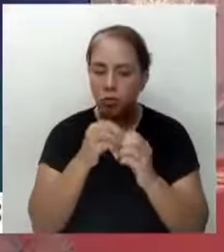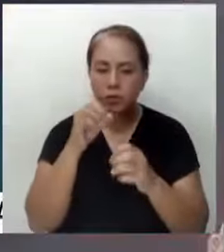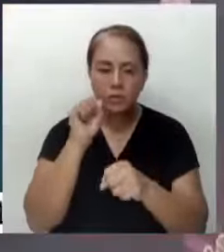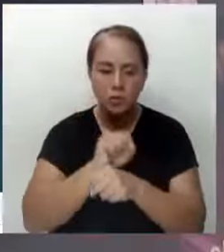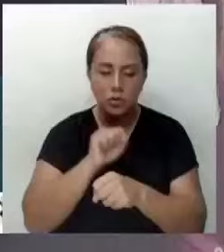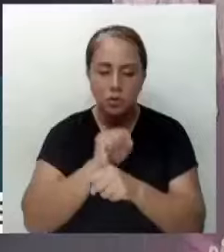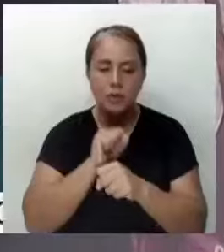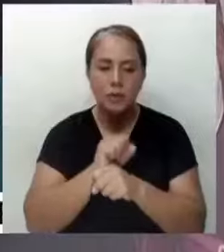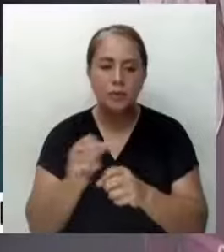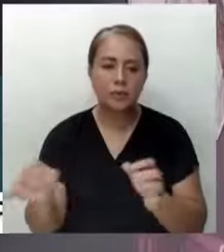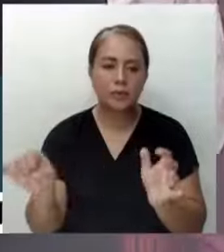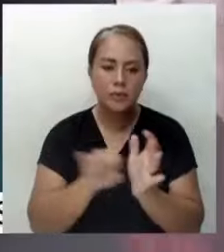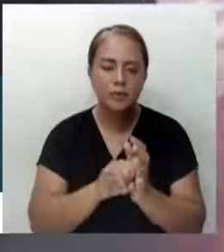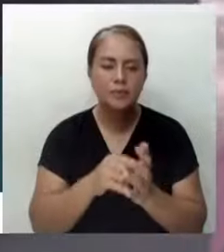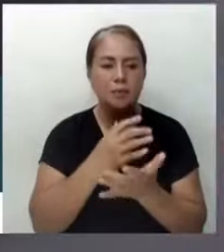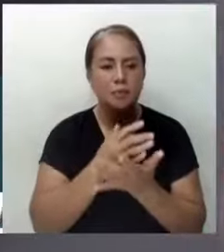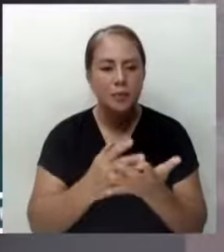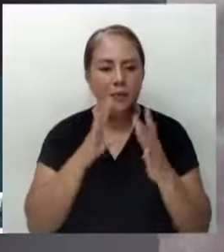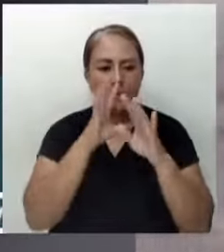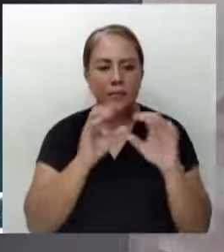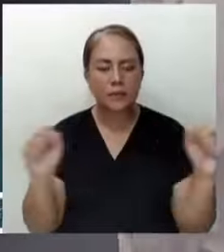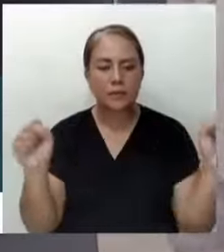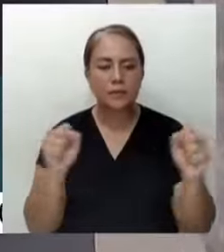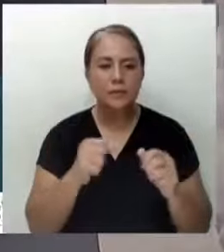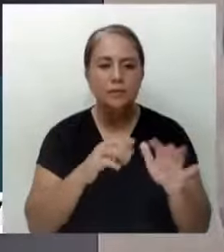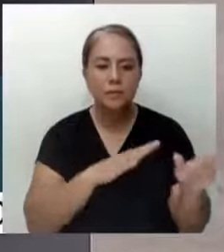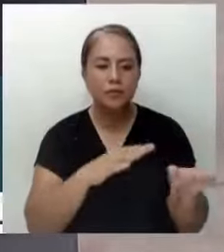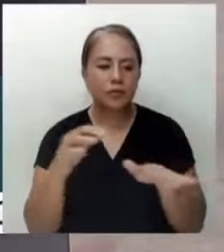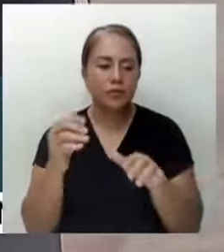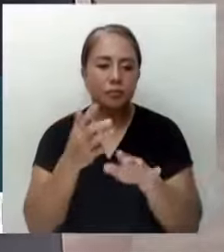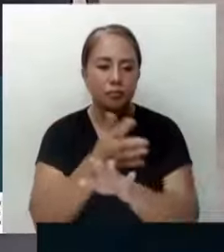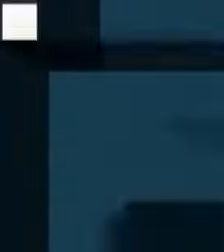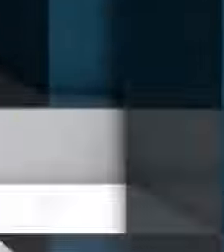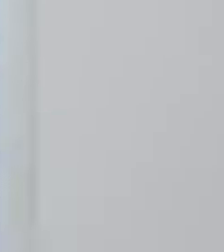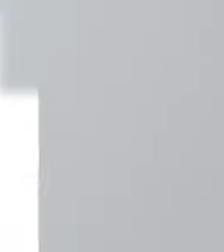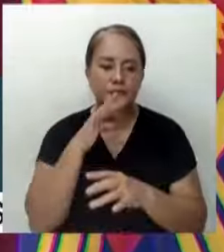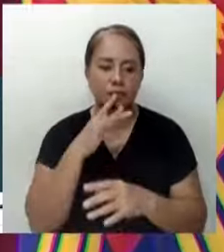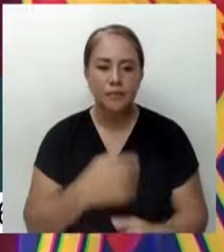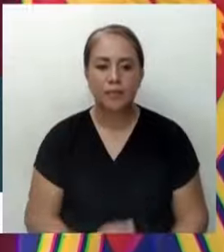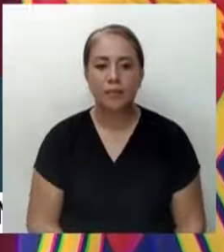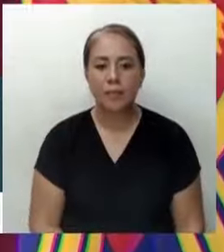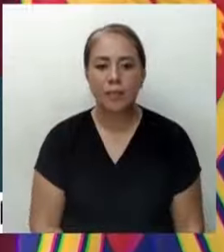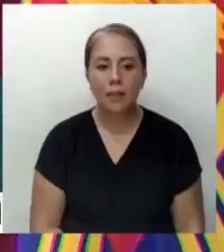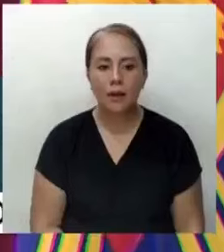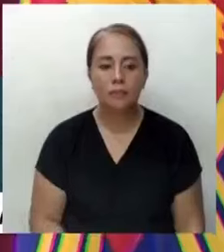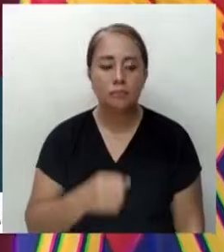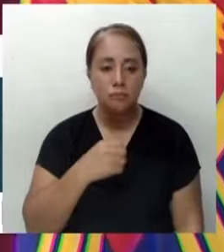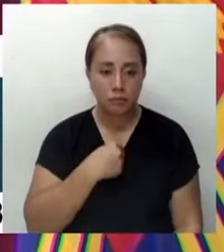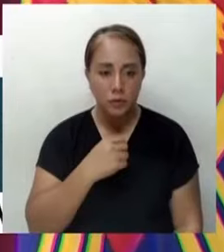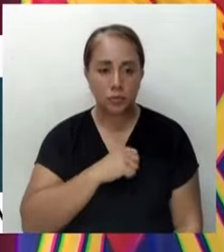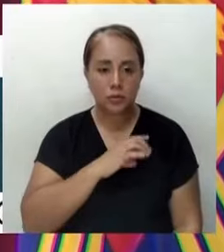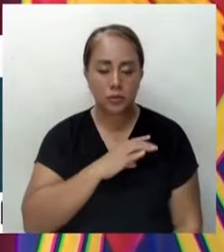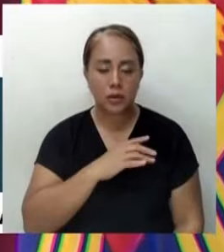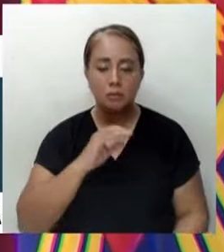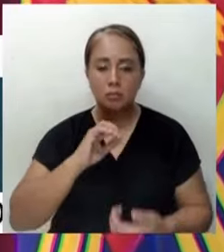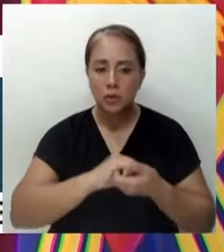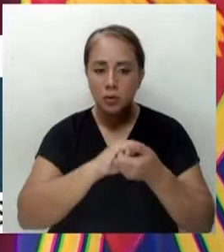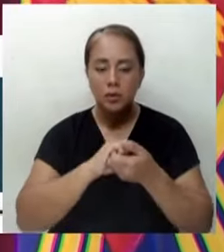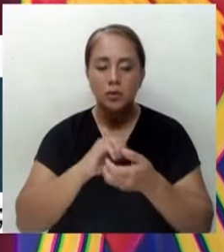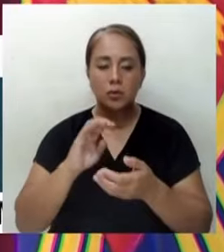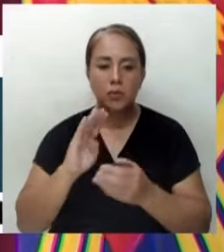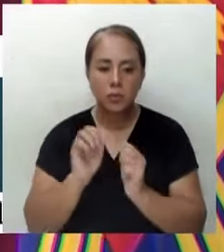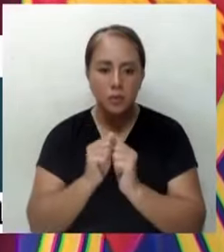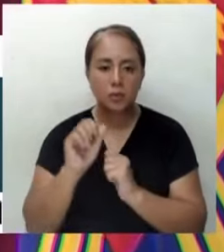Let's listen to a portion of the president's pre-departure speech. I am confident that our partnership with Brunei in